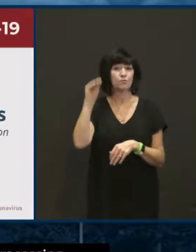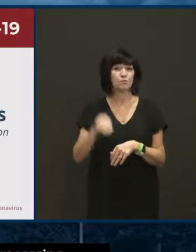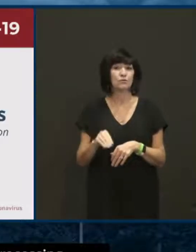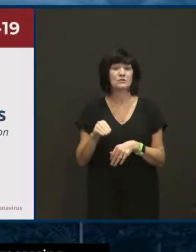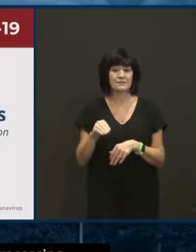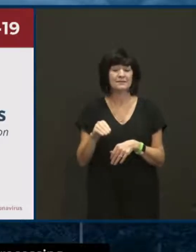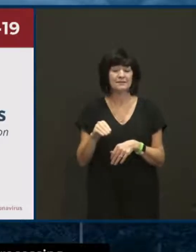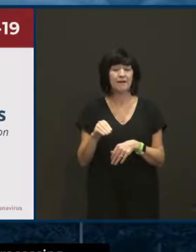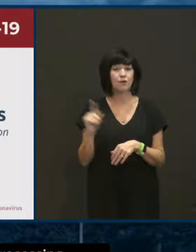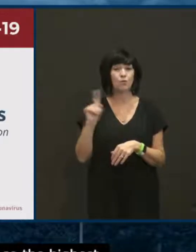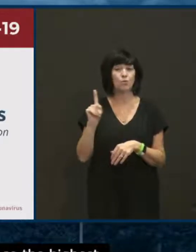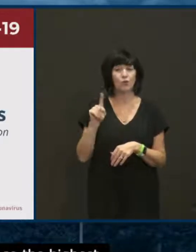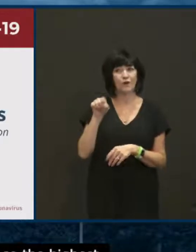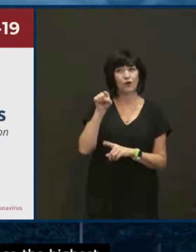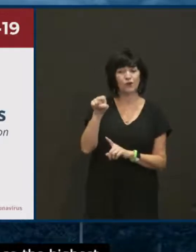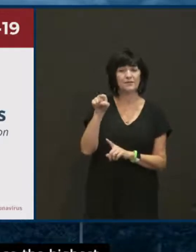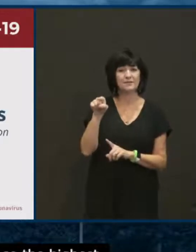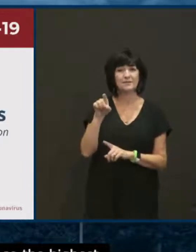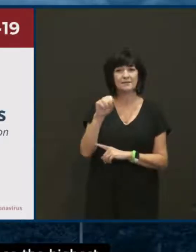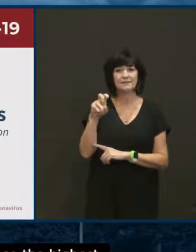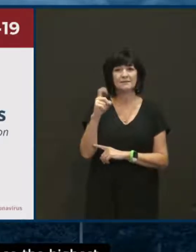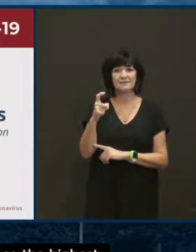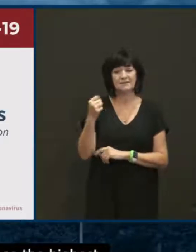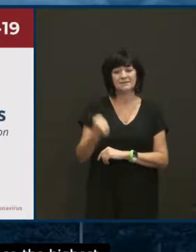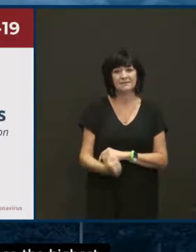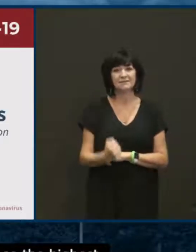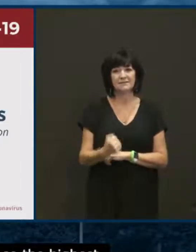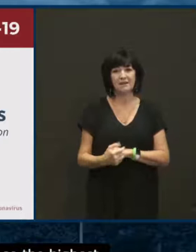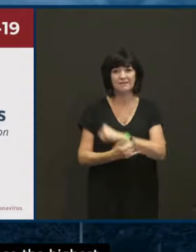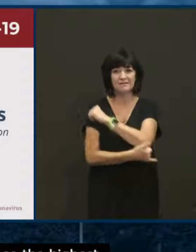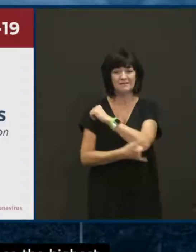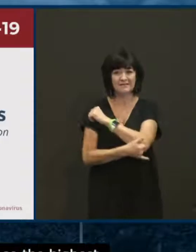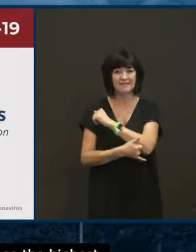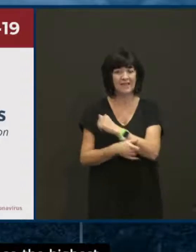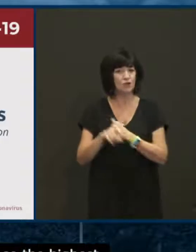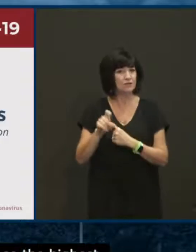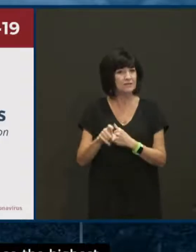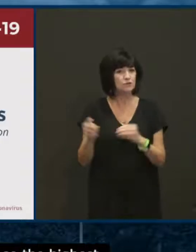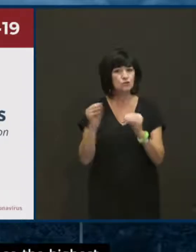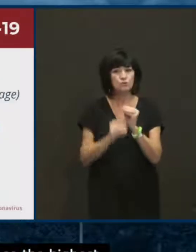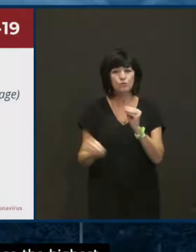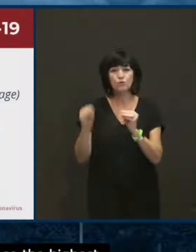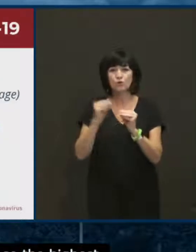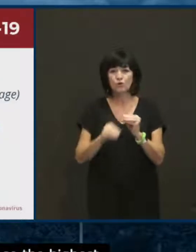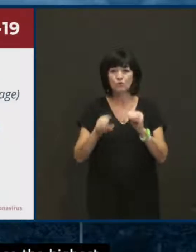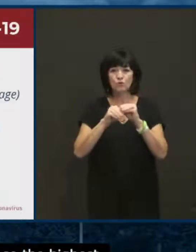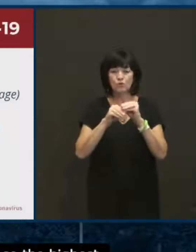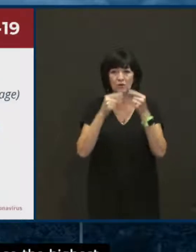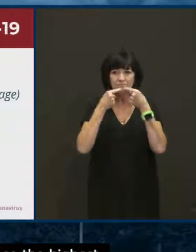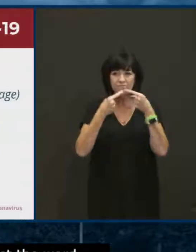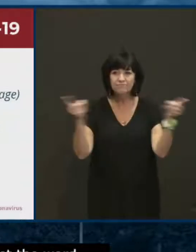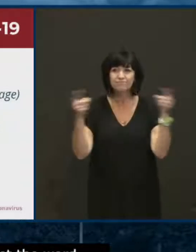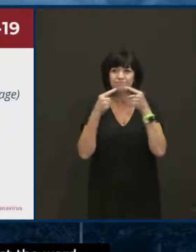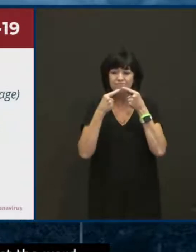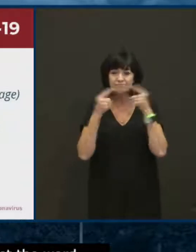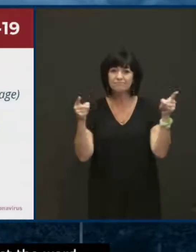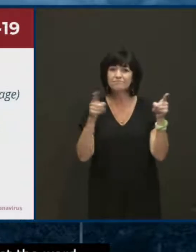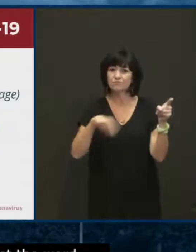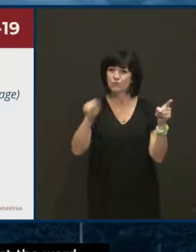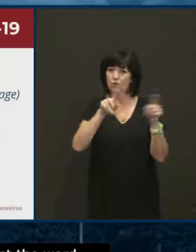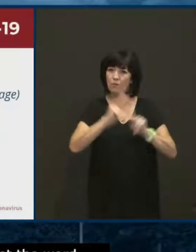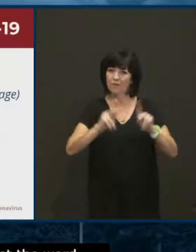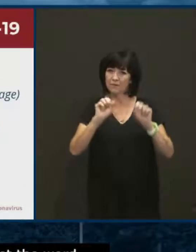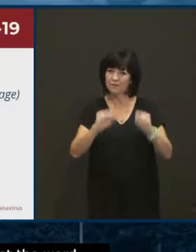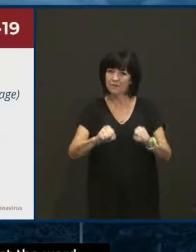cases is there in Sussex County, and need to continue to get the word out about the protective measures that folks can take,